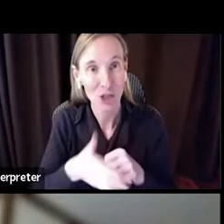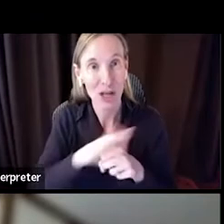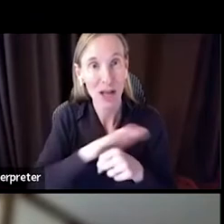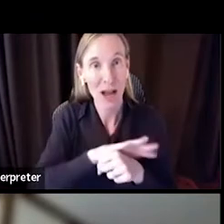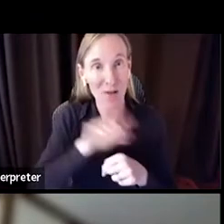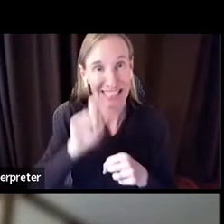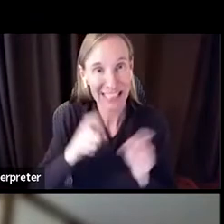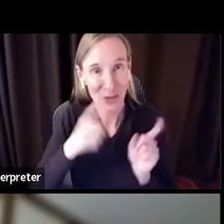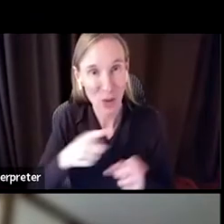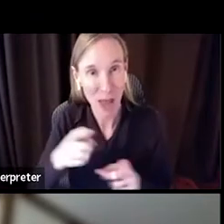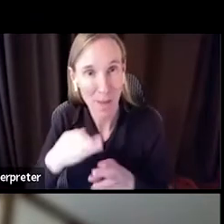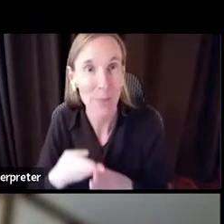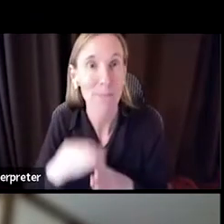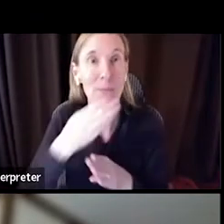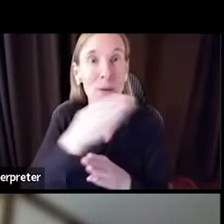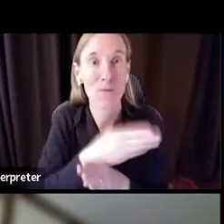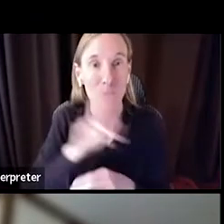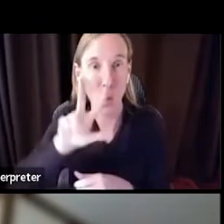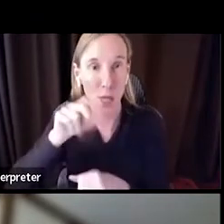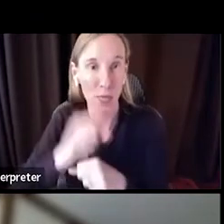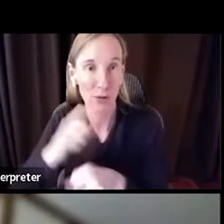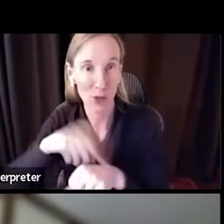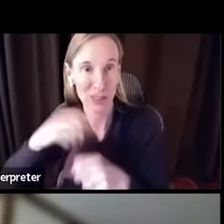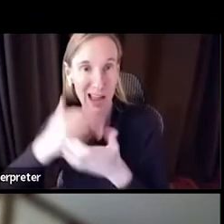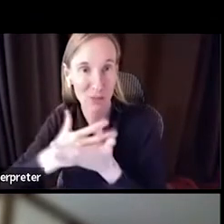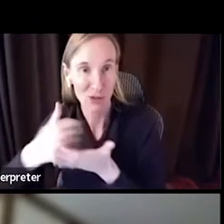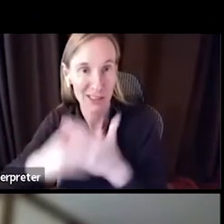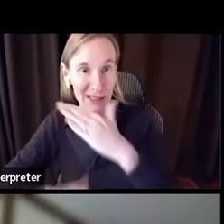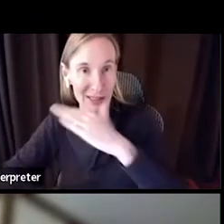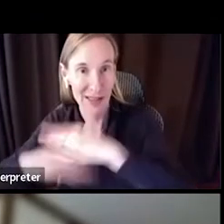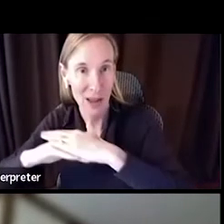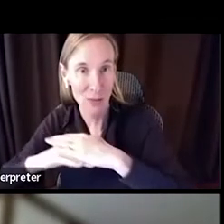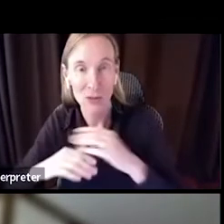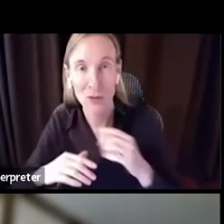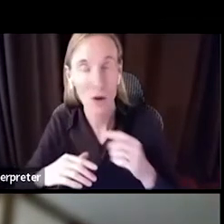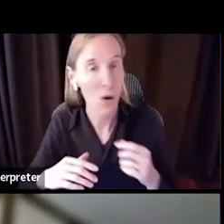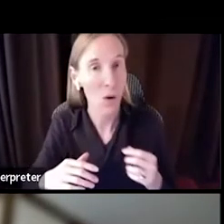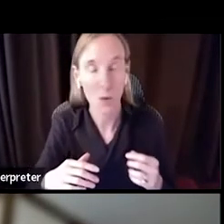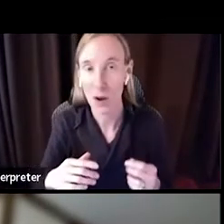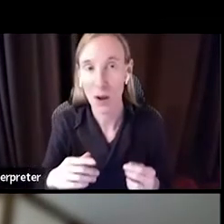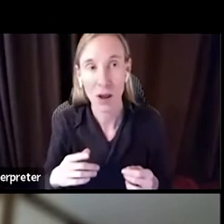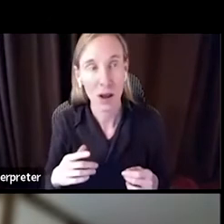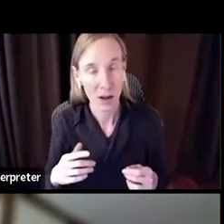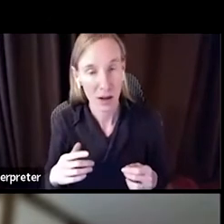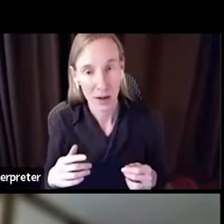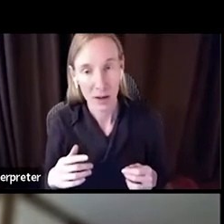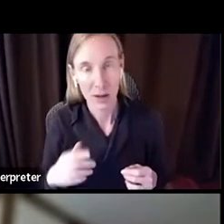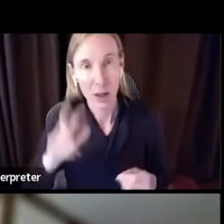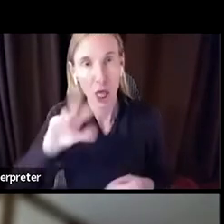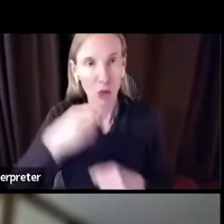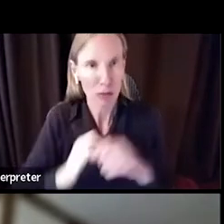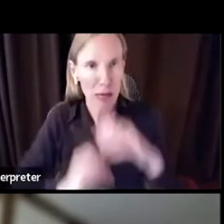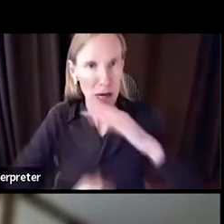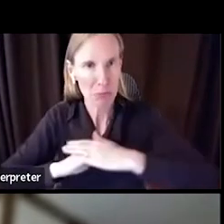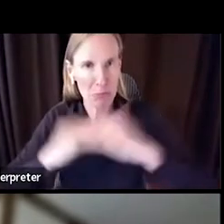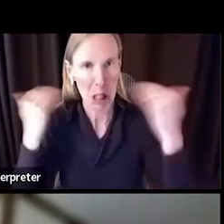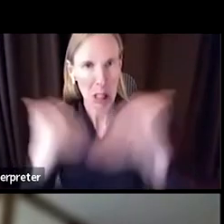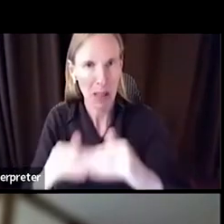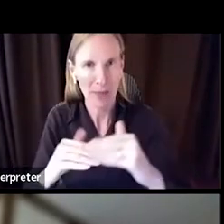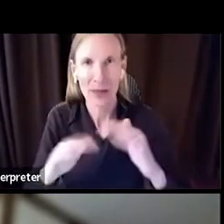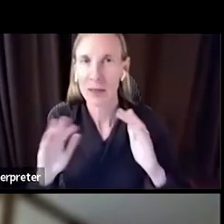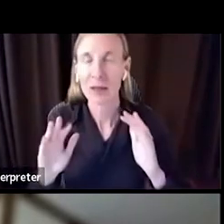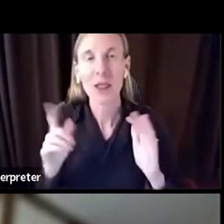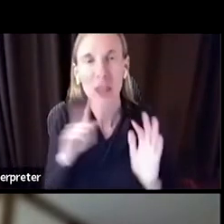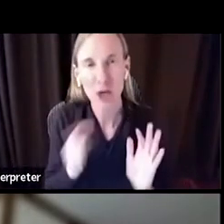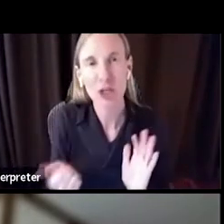to that 3-year limit. So I don't want anyone to walk away thinking that because there is that 3-year limit, there's not an